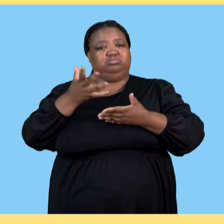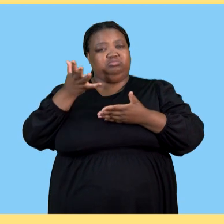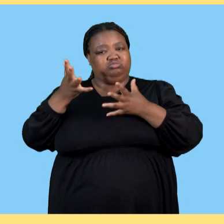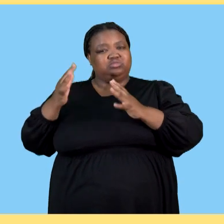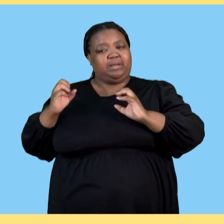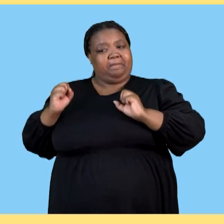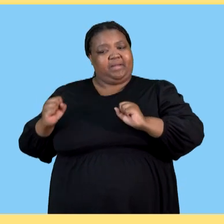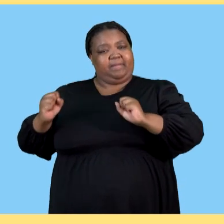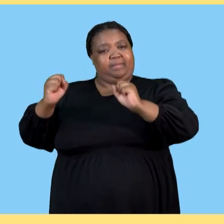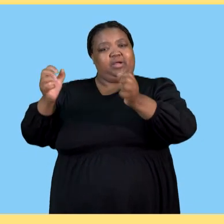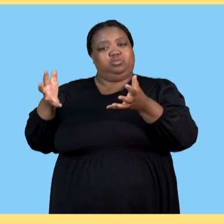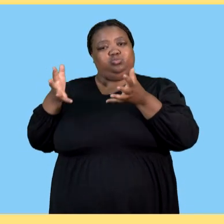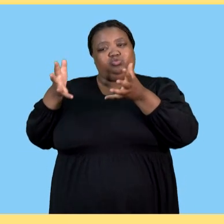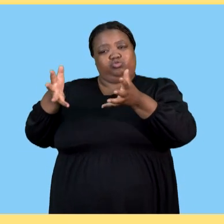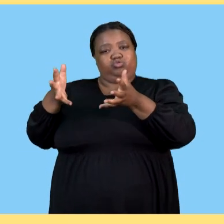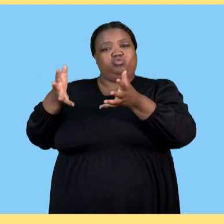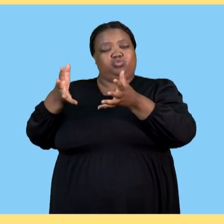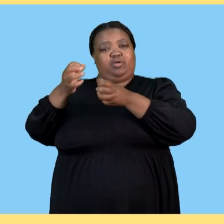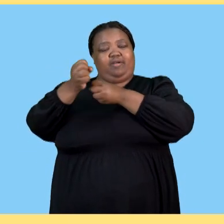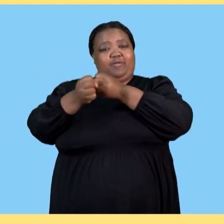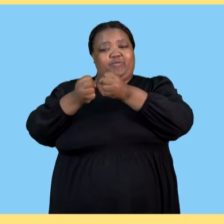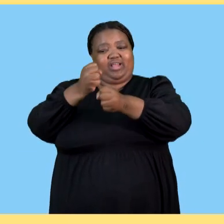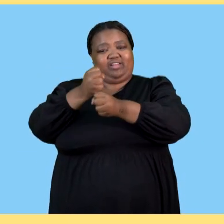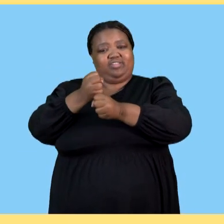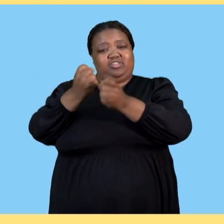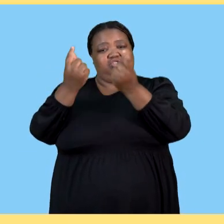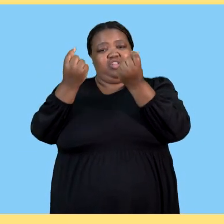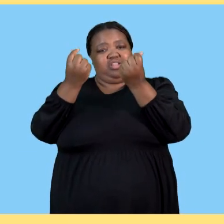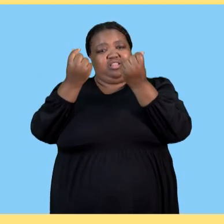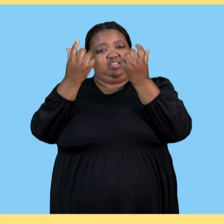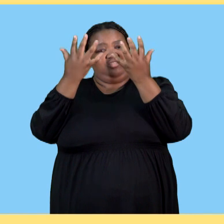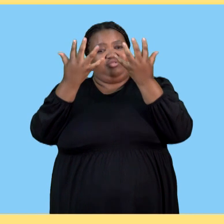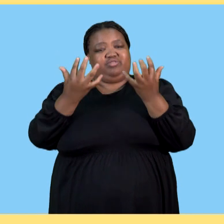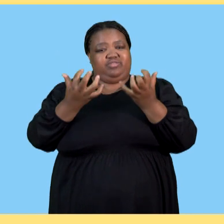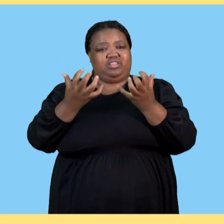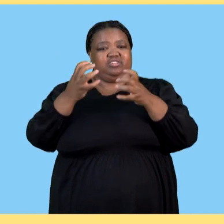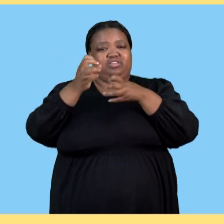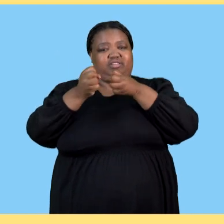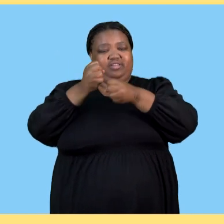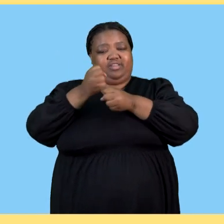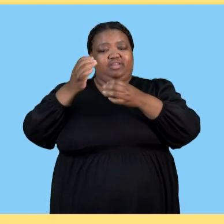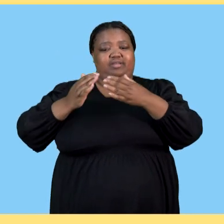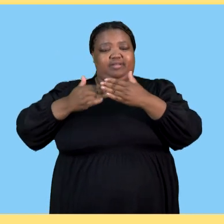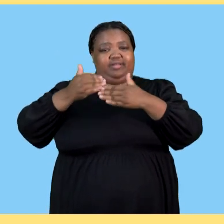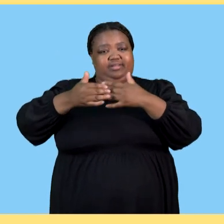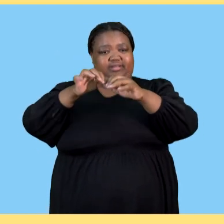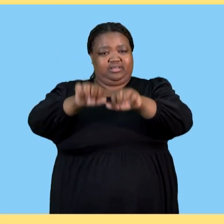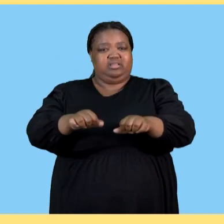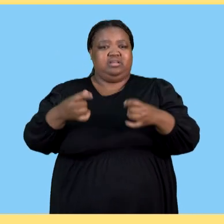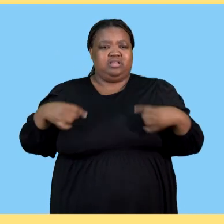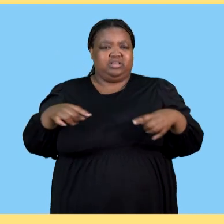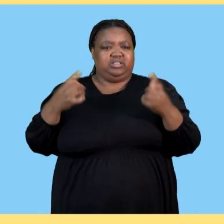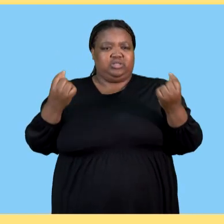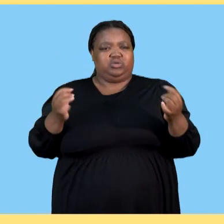will remain constant in the next financial year. So what we can do here to make it